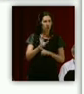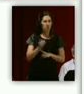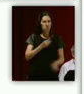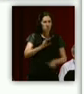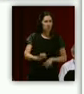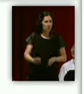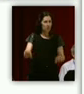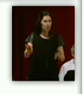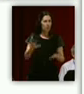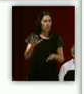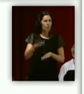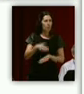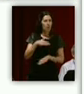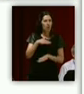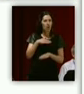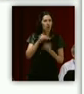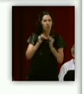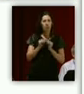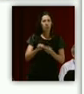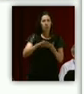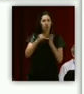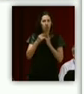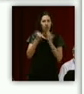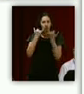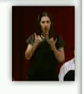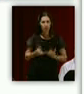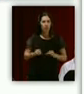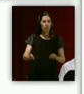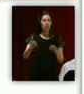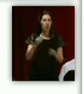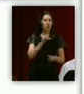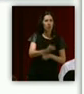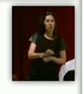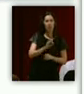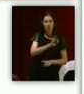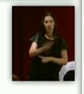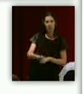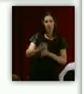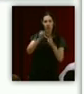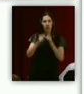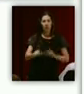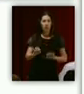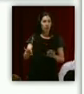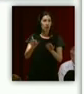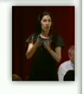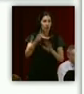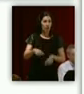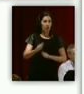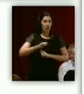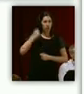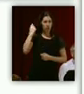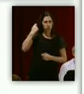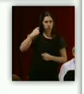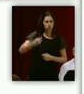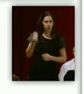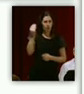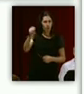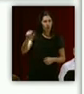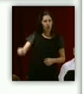The movie theaters no longer have to make a special investment to adapt their theaters, or the